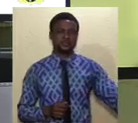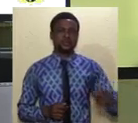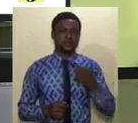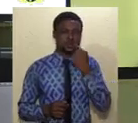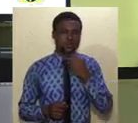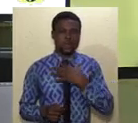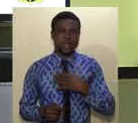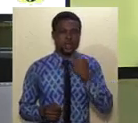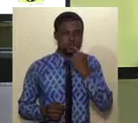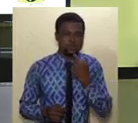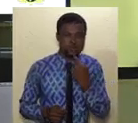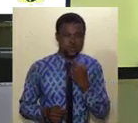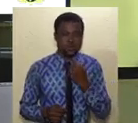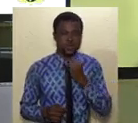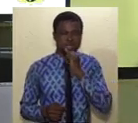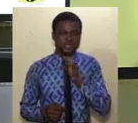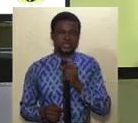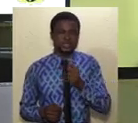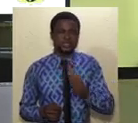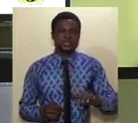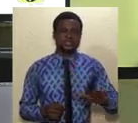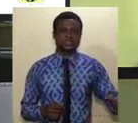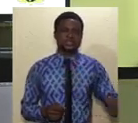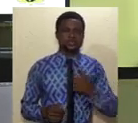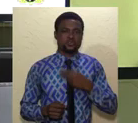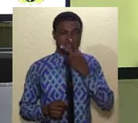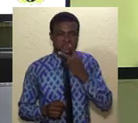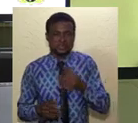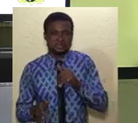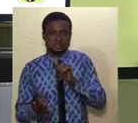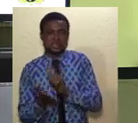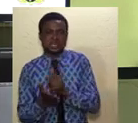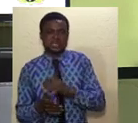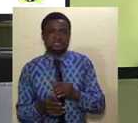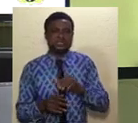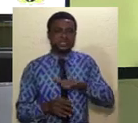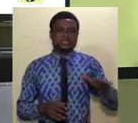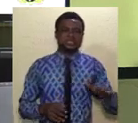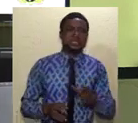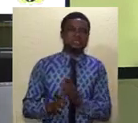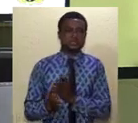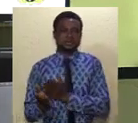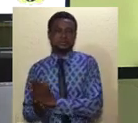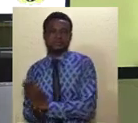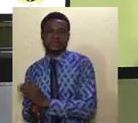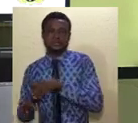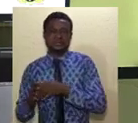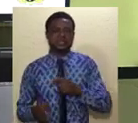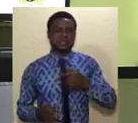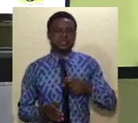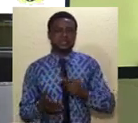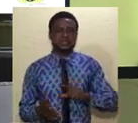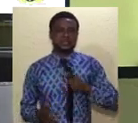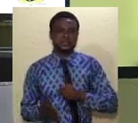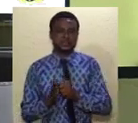who exactly is a child. We'll be looking at that and also the Child Rights Law of Lagos State Government. And we have